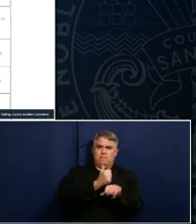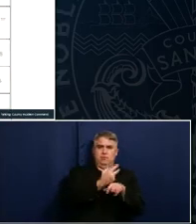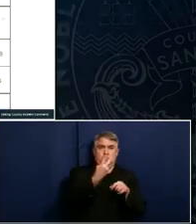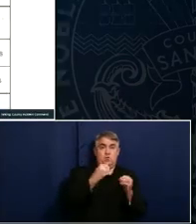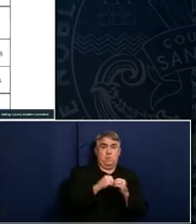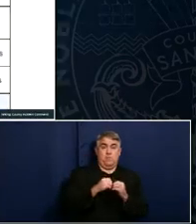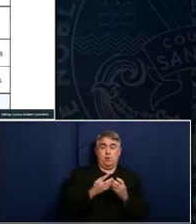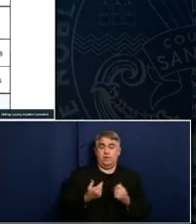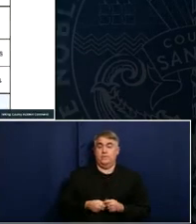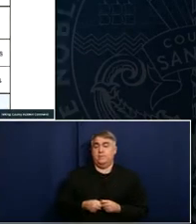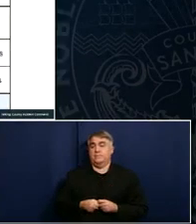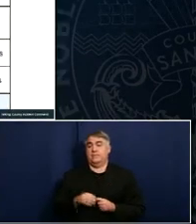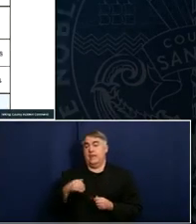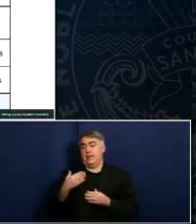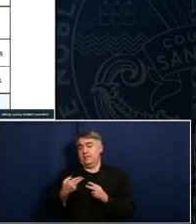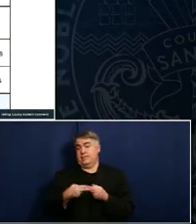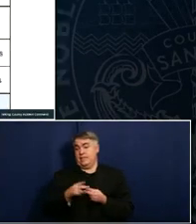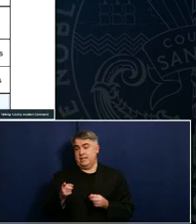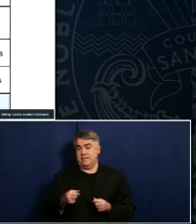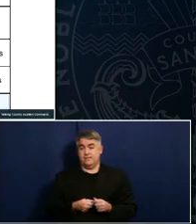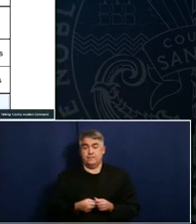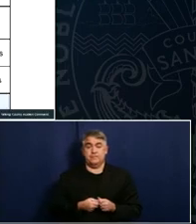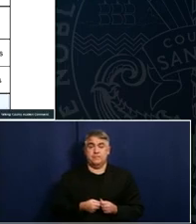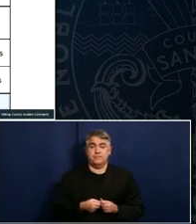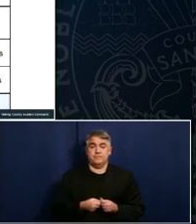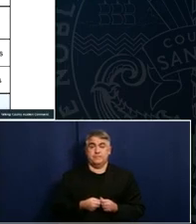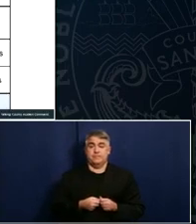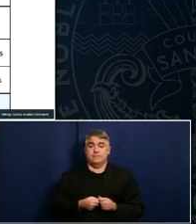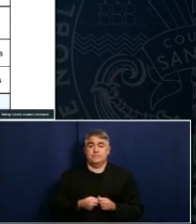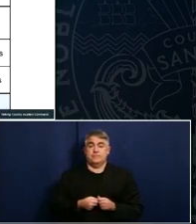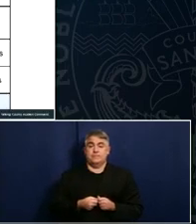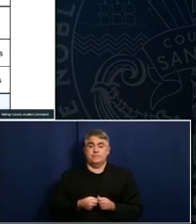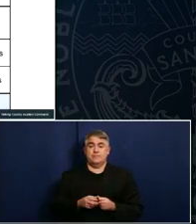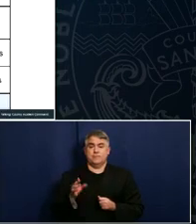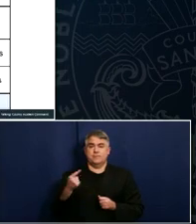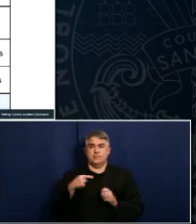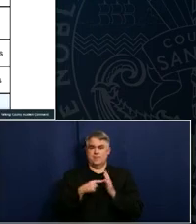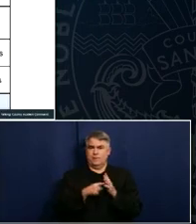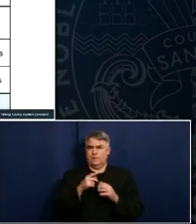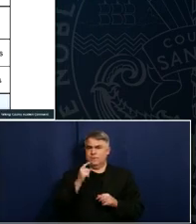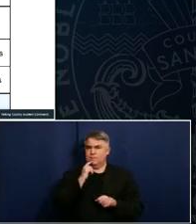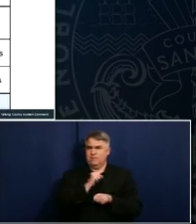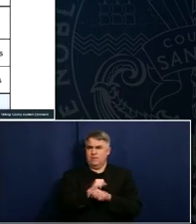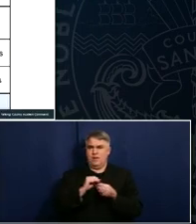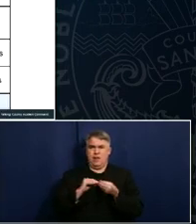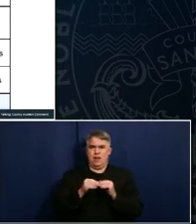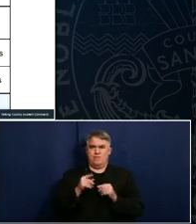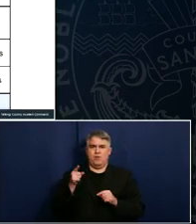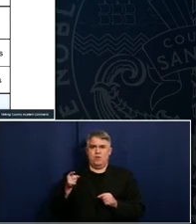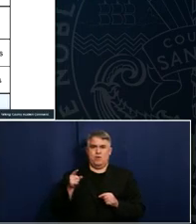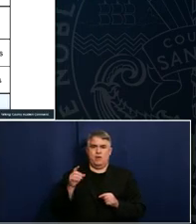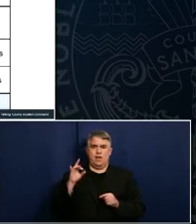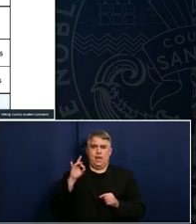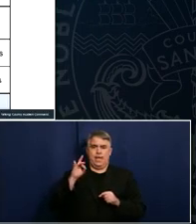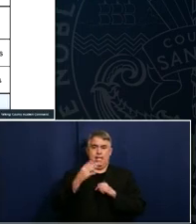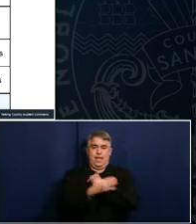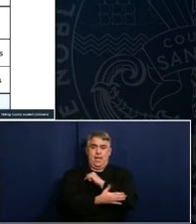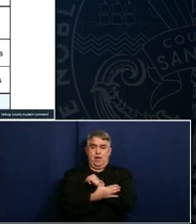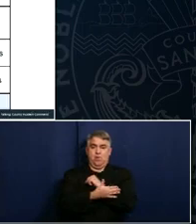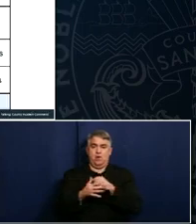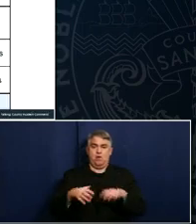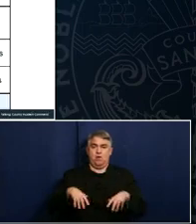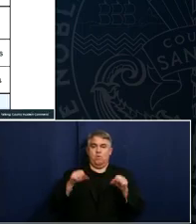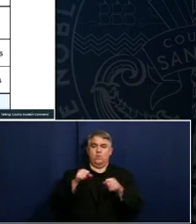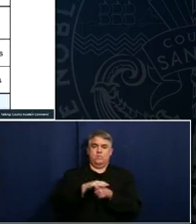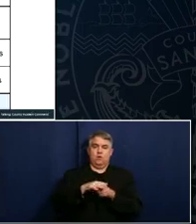slide, it depicts what the actuals are today. So we have 8 county-hosted sites, 4